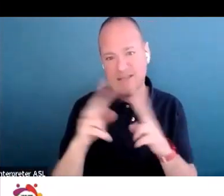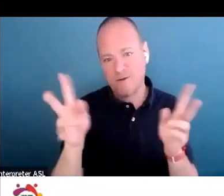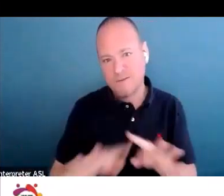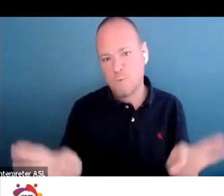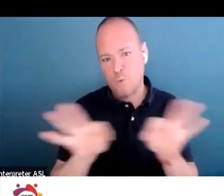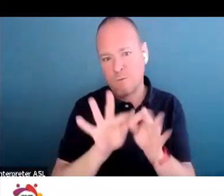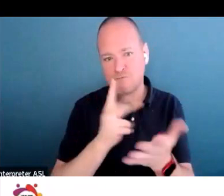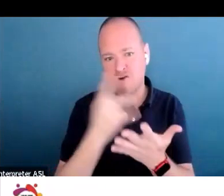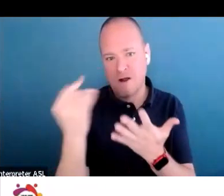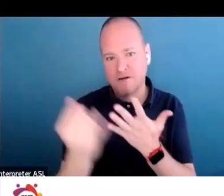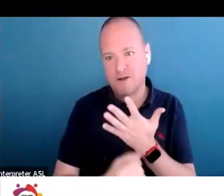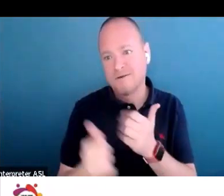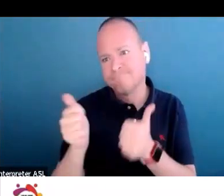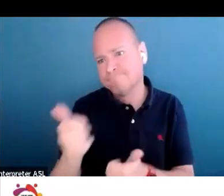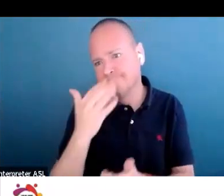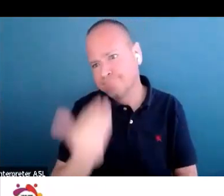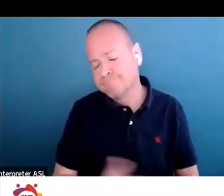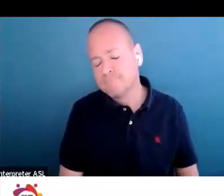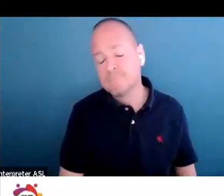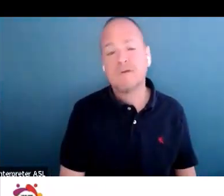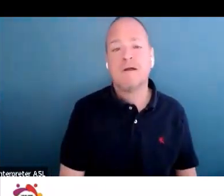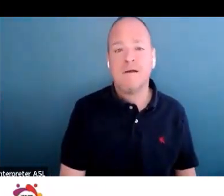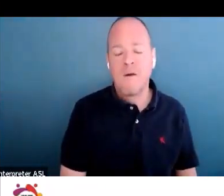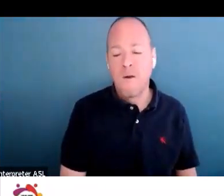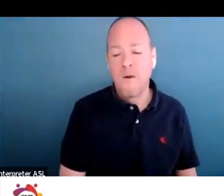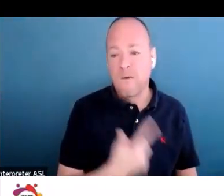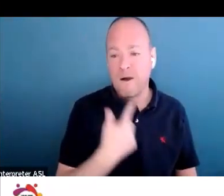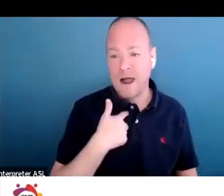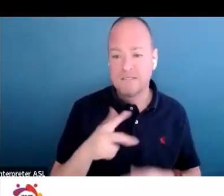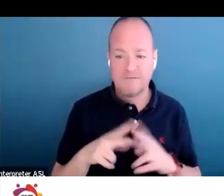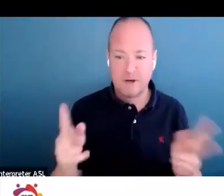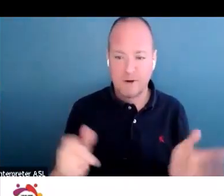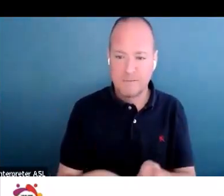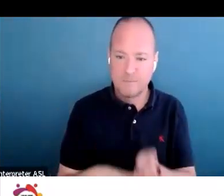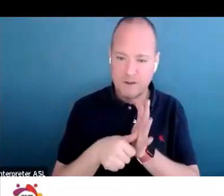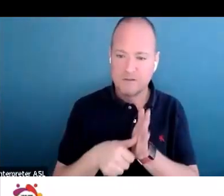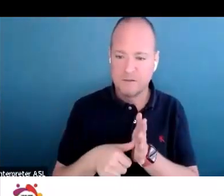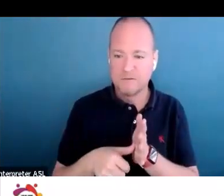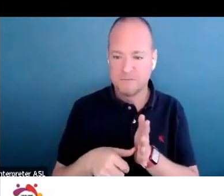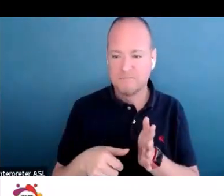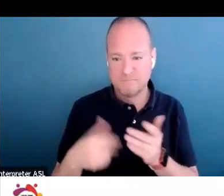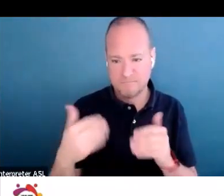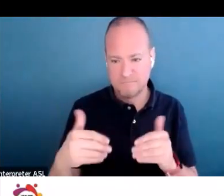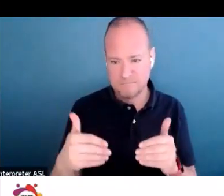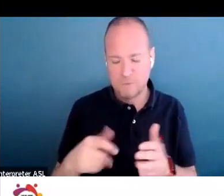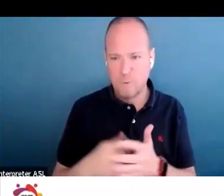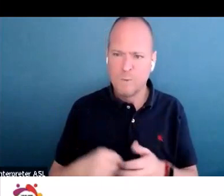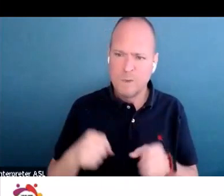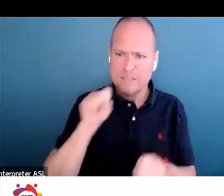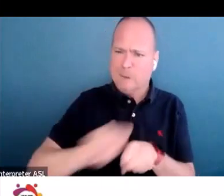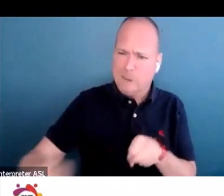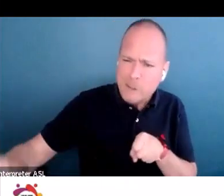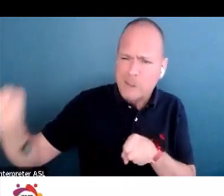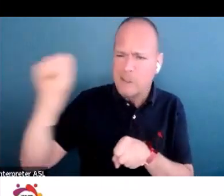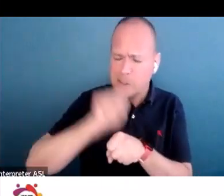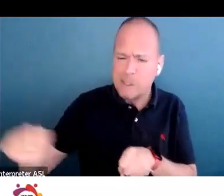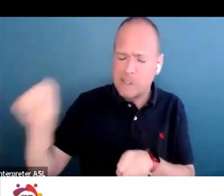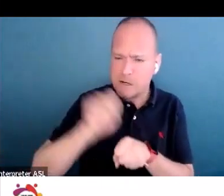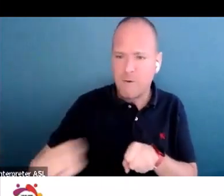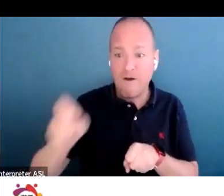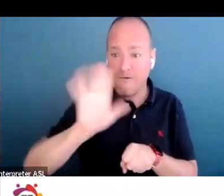project. I was very impressed with the rigor with which this team has